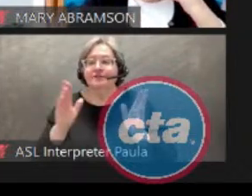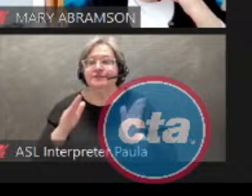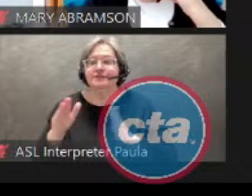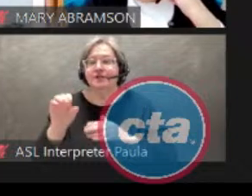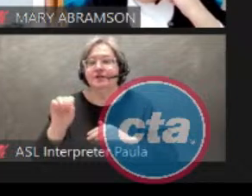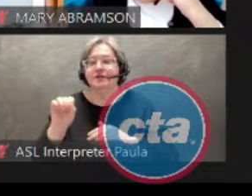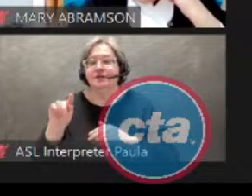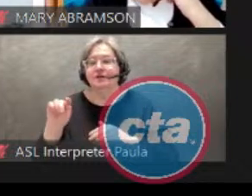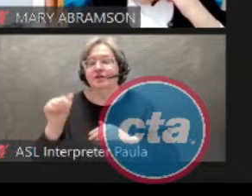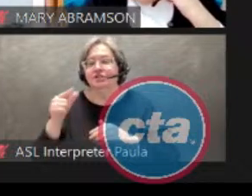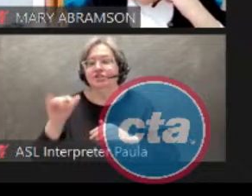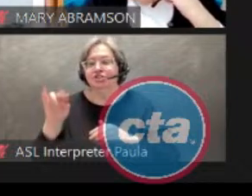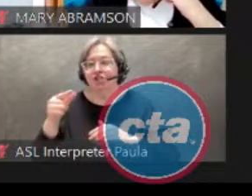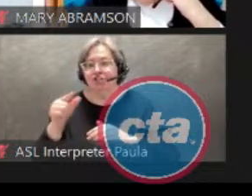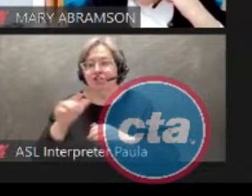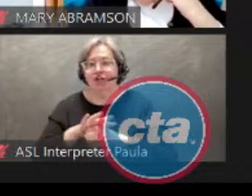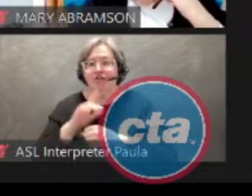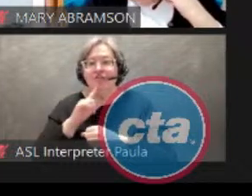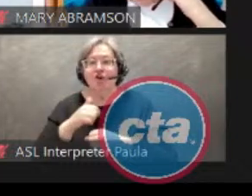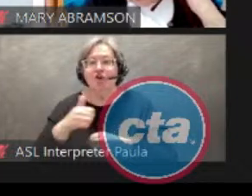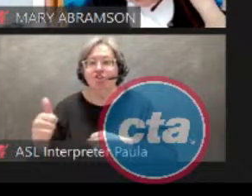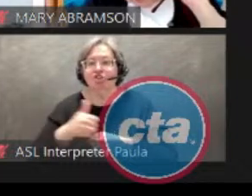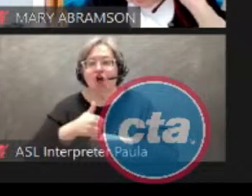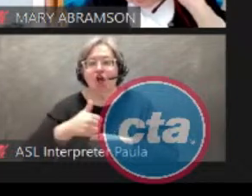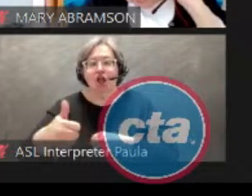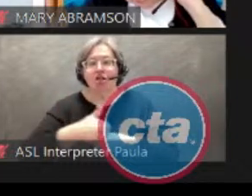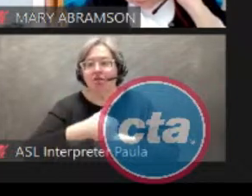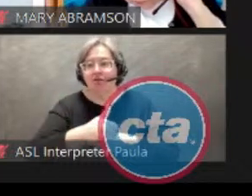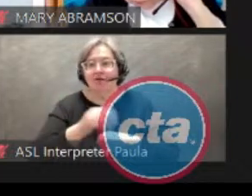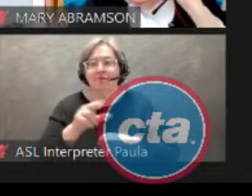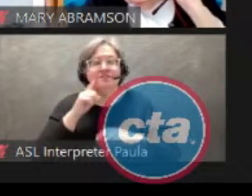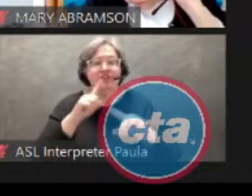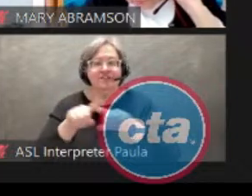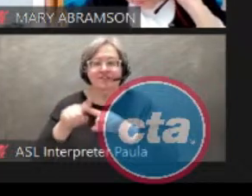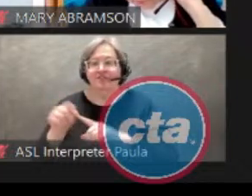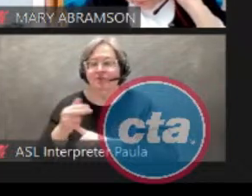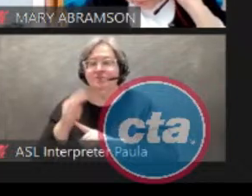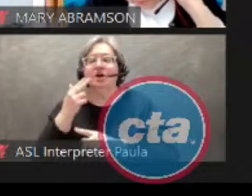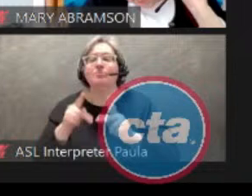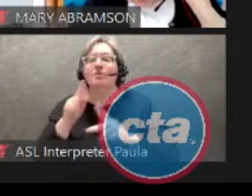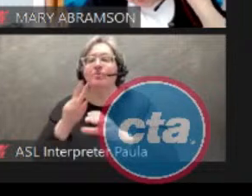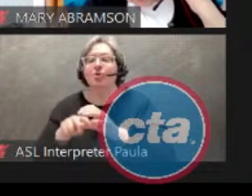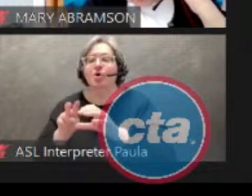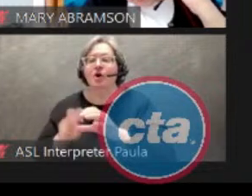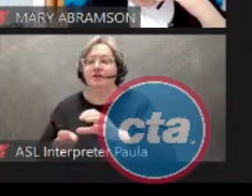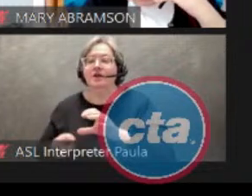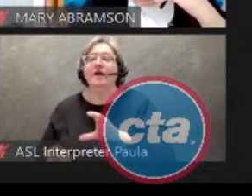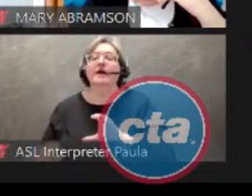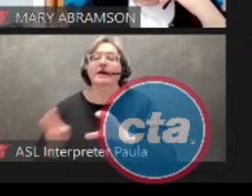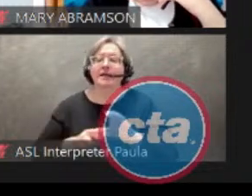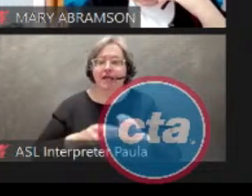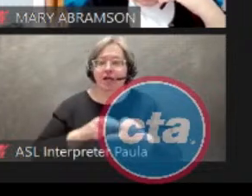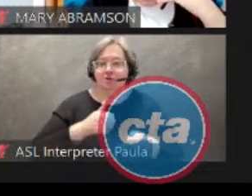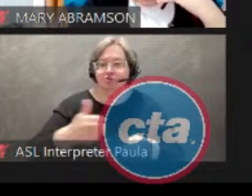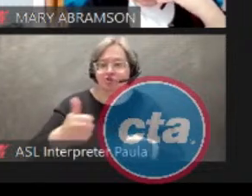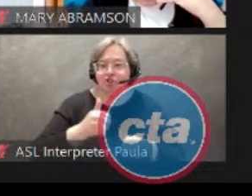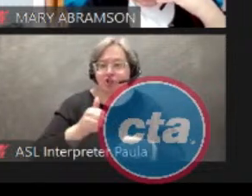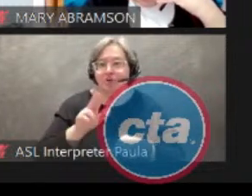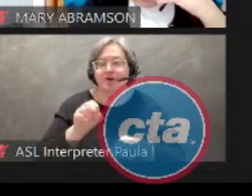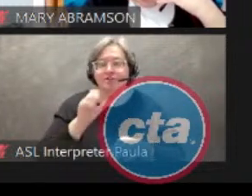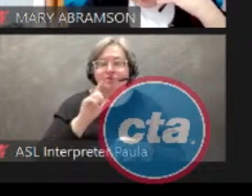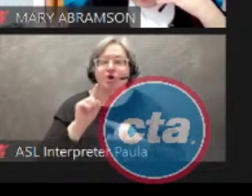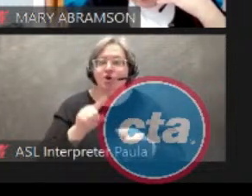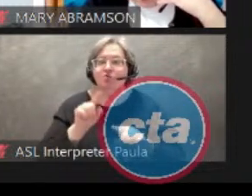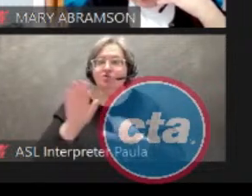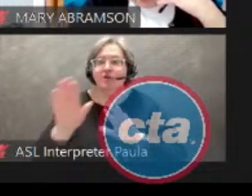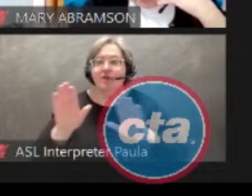shuttle buses that will be designated for the various hotels. So people will get off there, load onto a shuttle bus, and then go to their respective